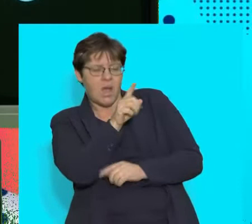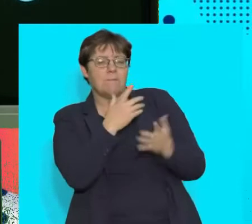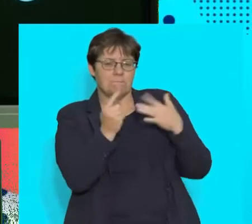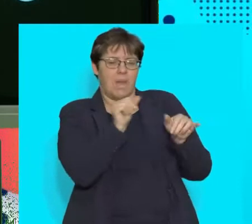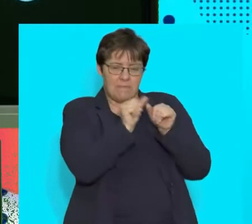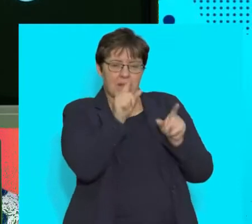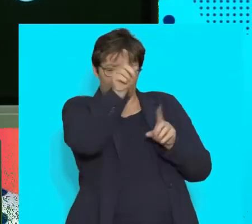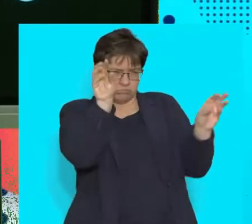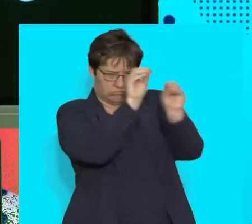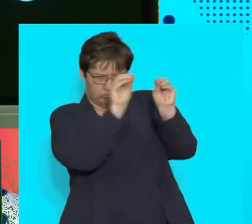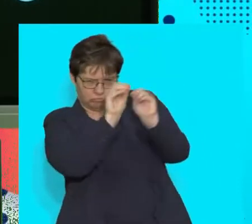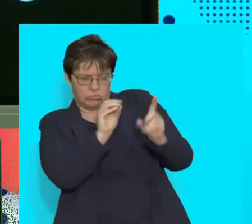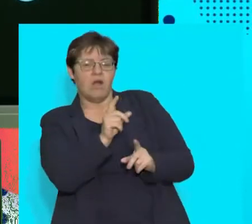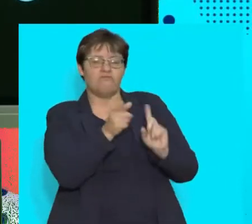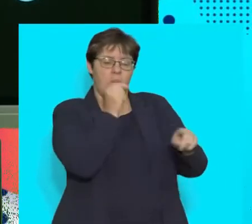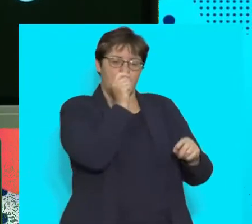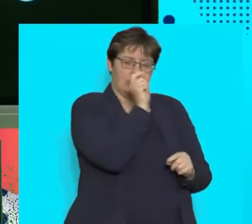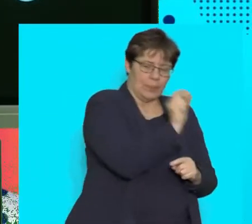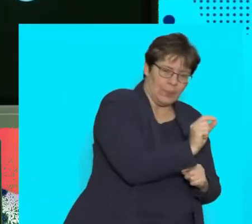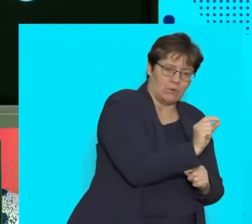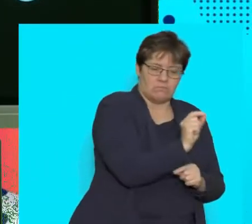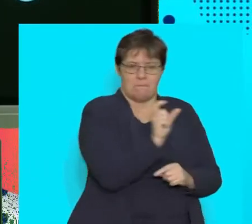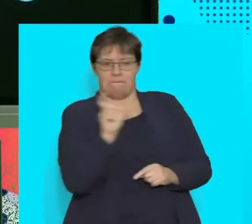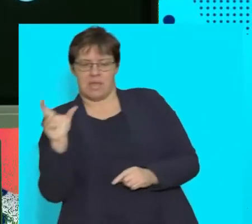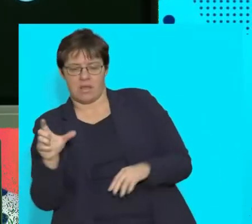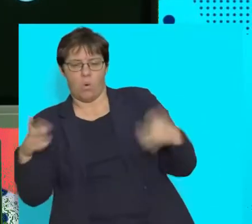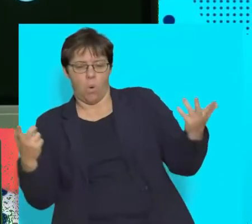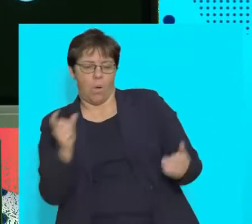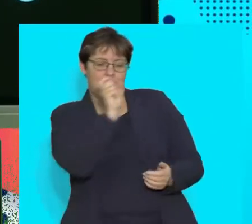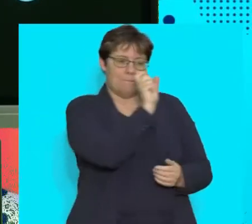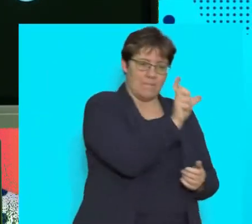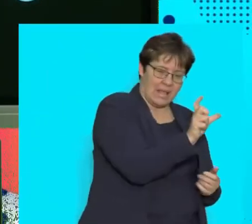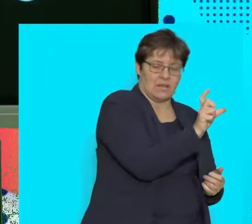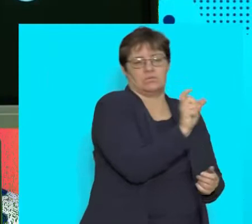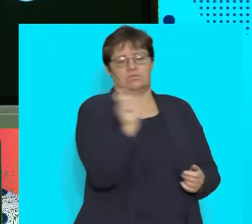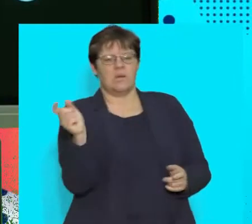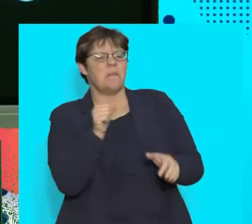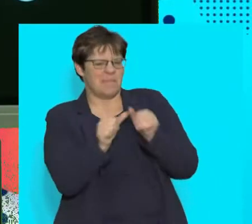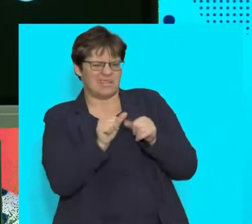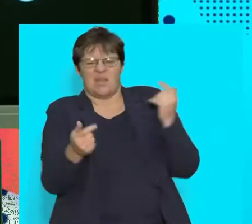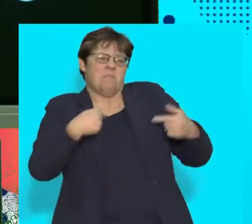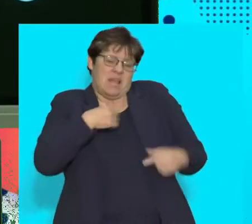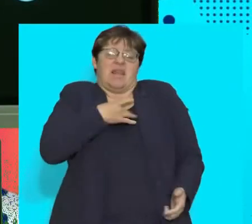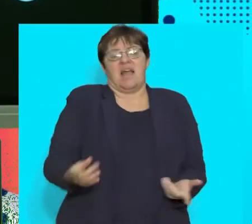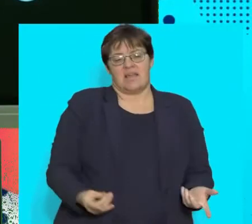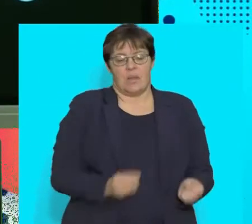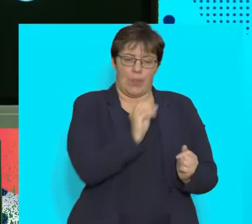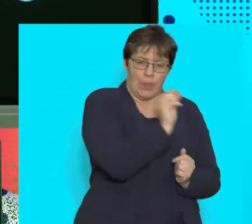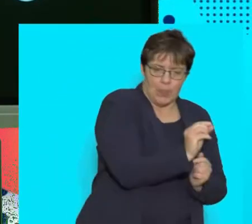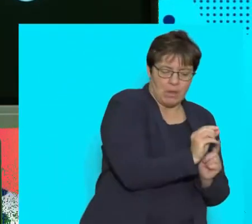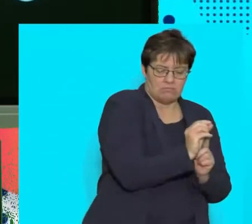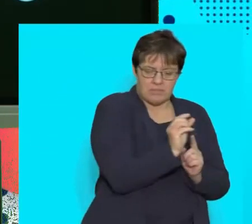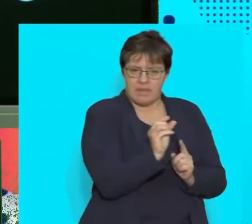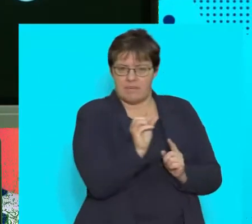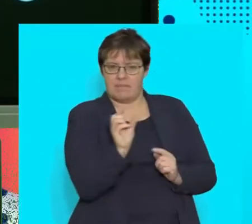either smallest to biggest or biggest to smallest. Doesn't really matter. I usually like it to go from smallest to biggest. And then you've